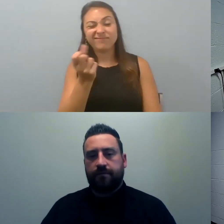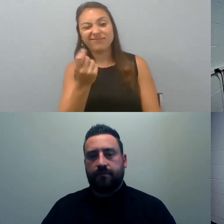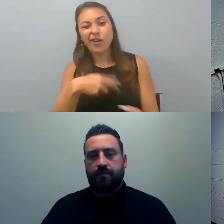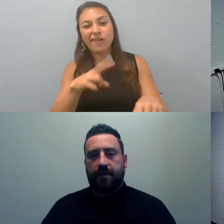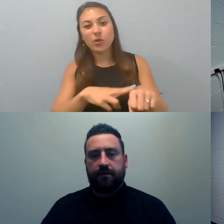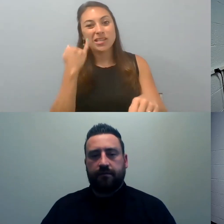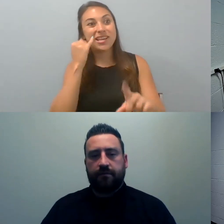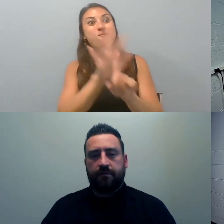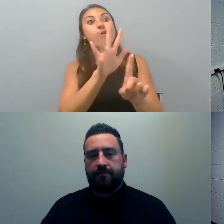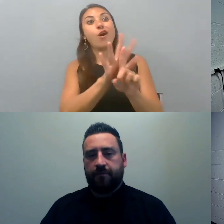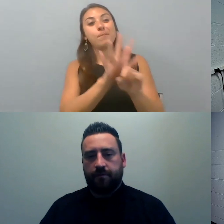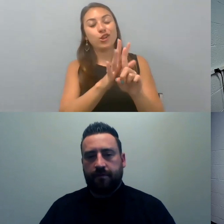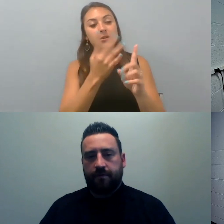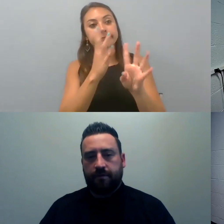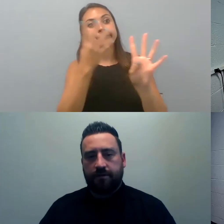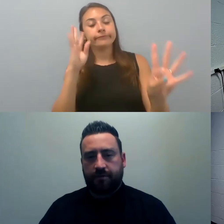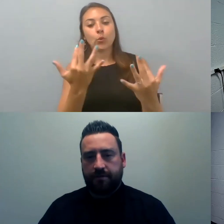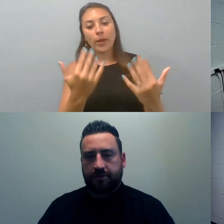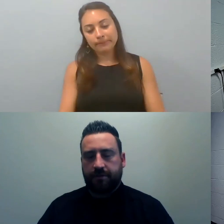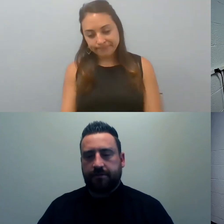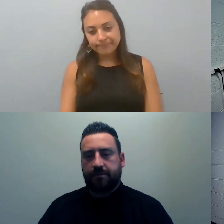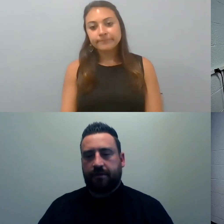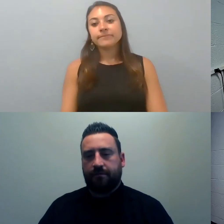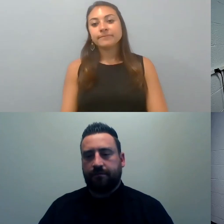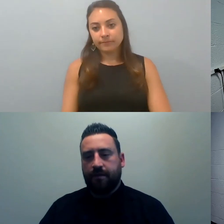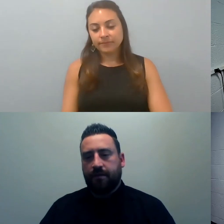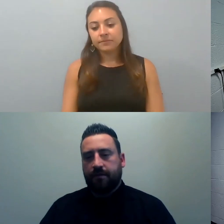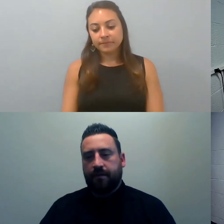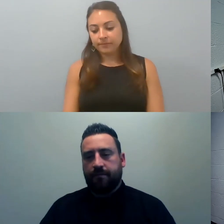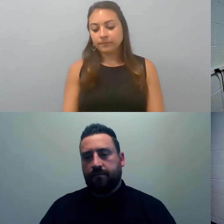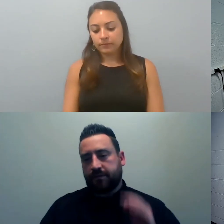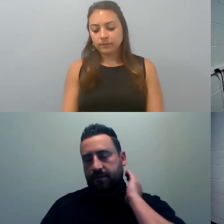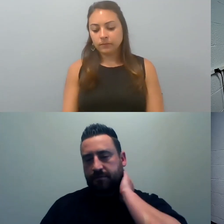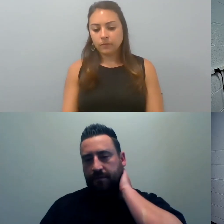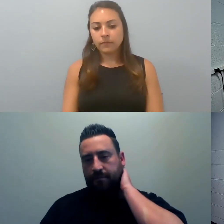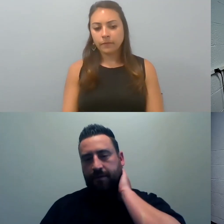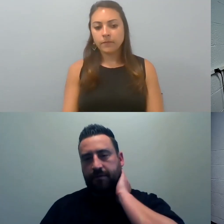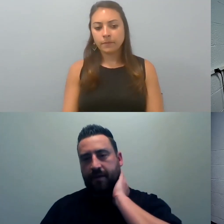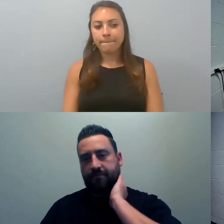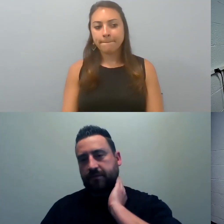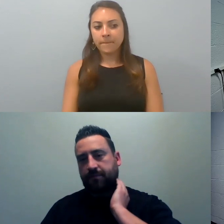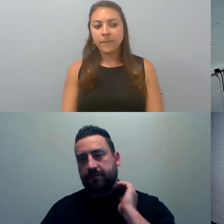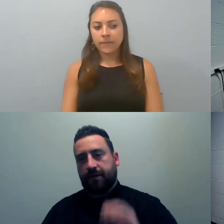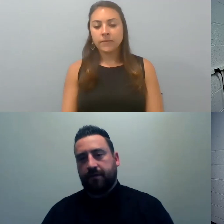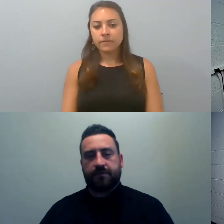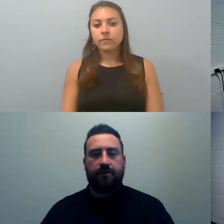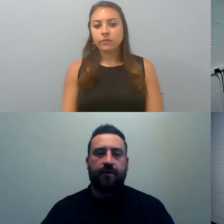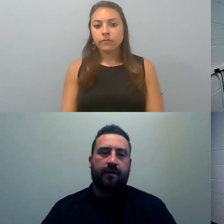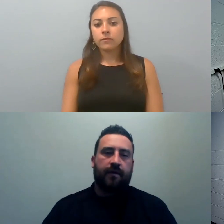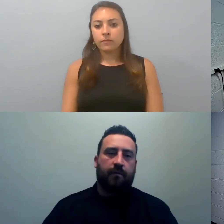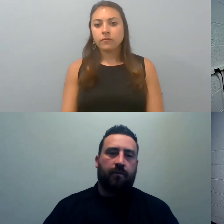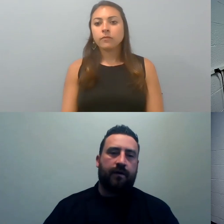with making great food and on-trend dishes. We sometimes build up quite a demand for some of those items.